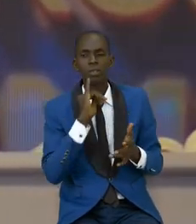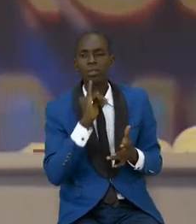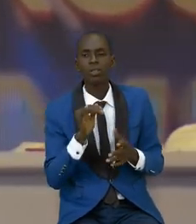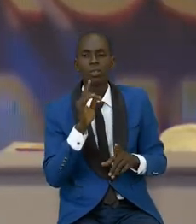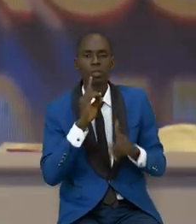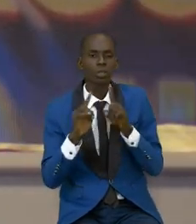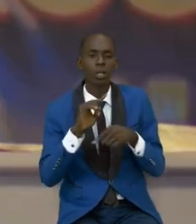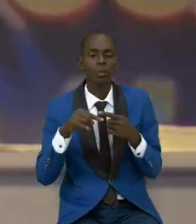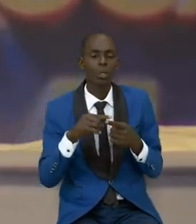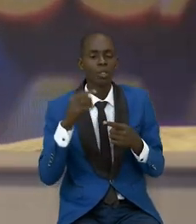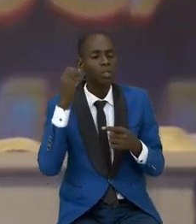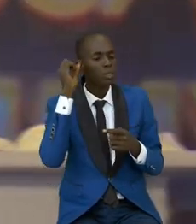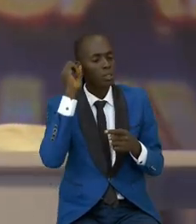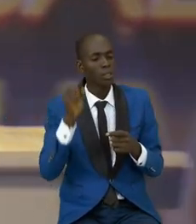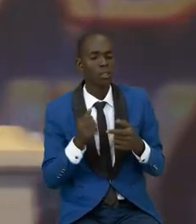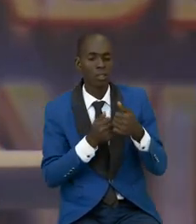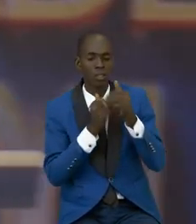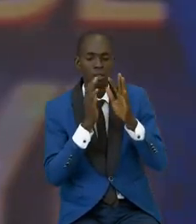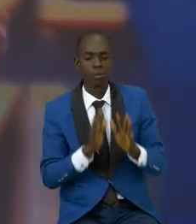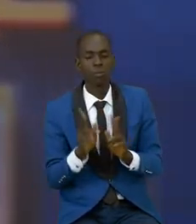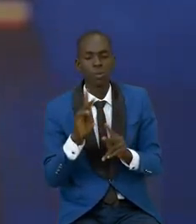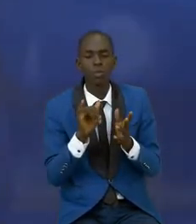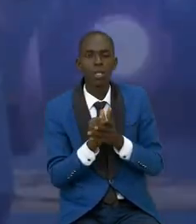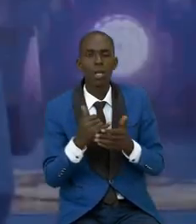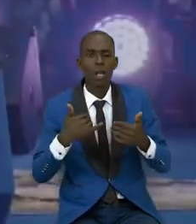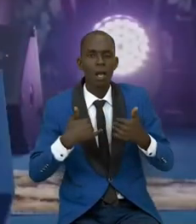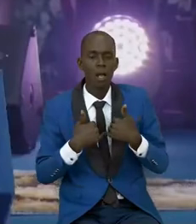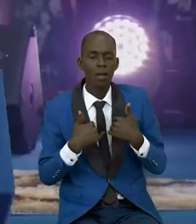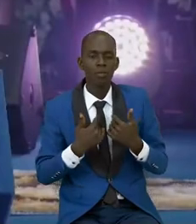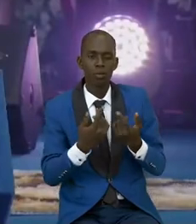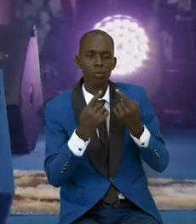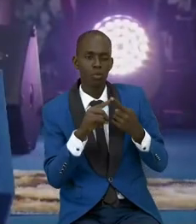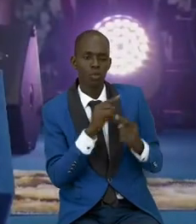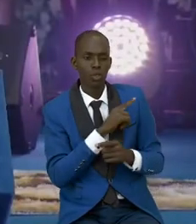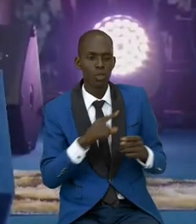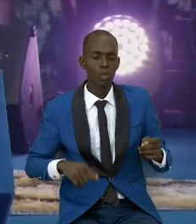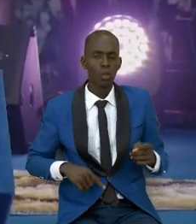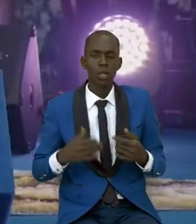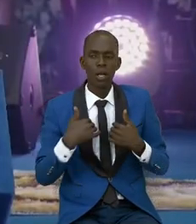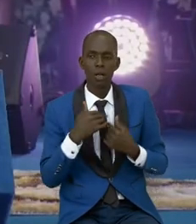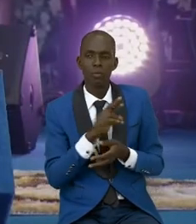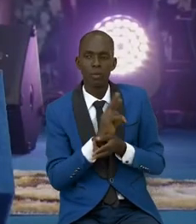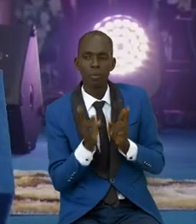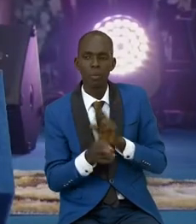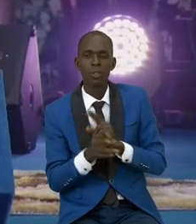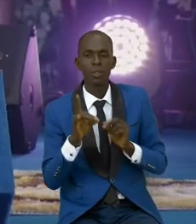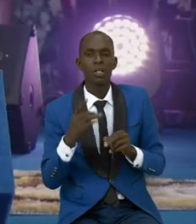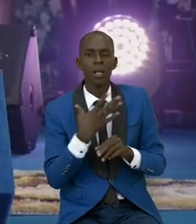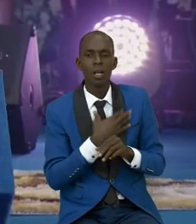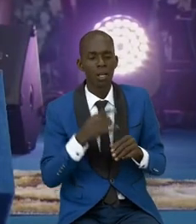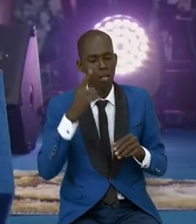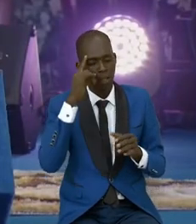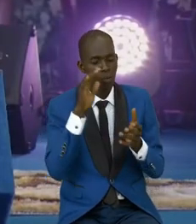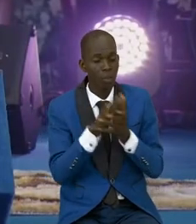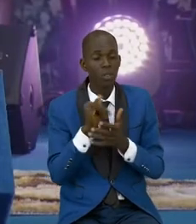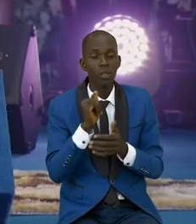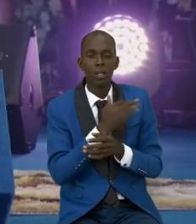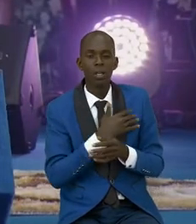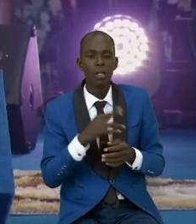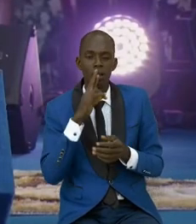brethren. Those who by faith have come to the Lord, they have repented, they have believed, and they have been washed